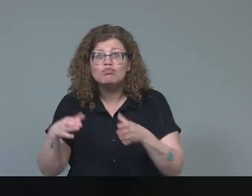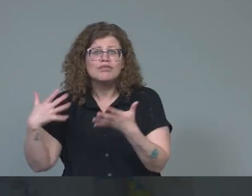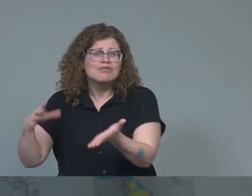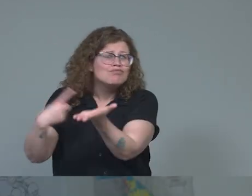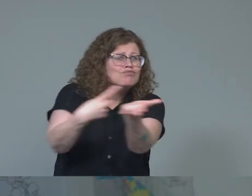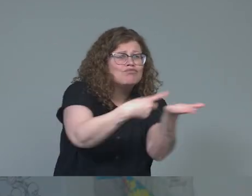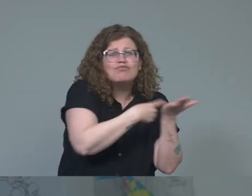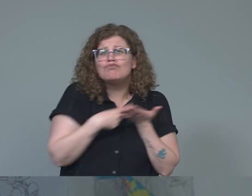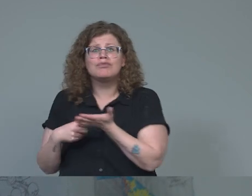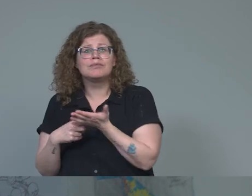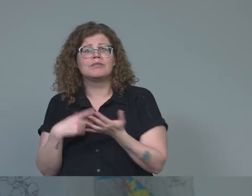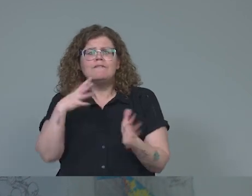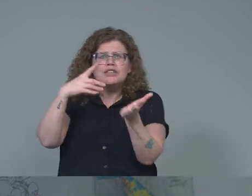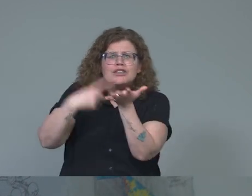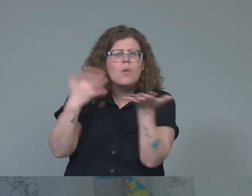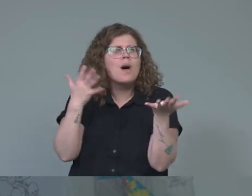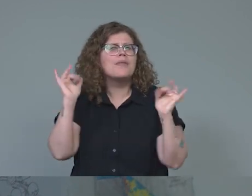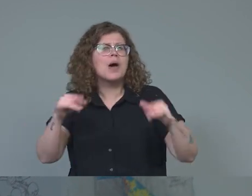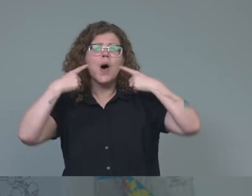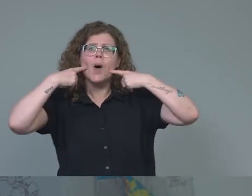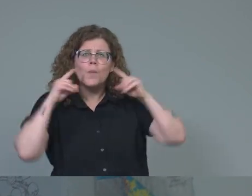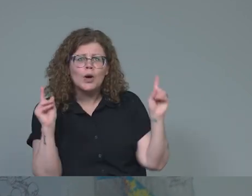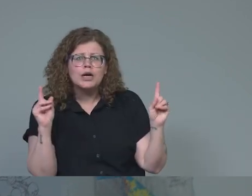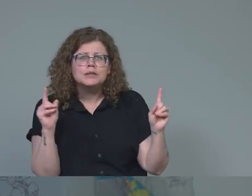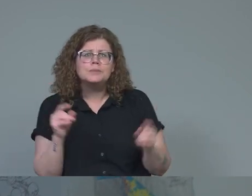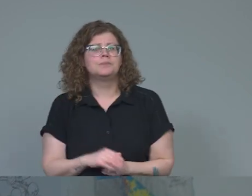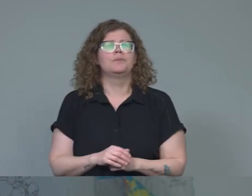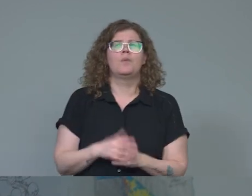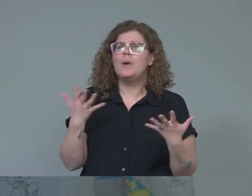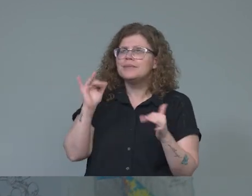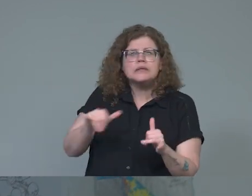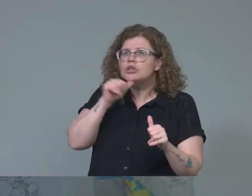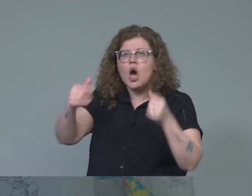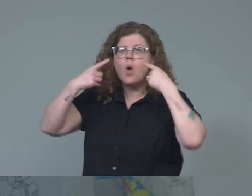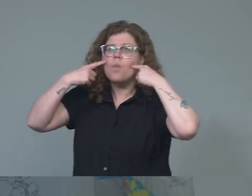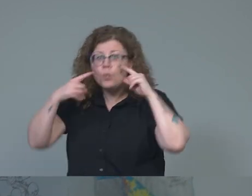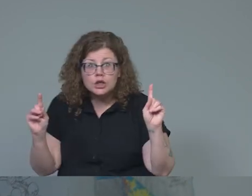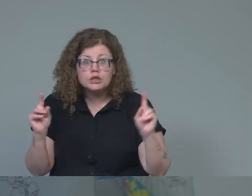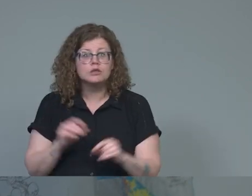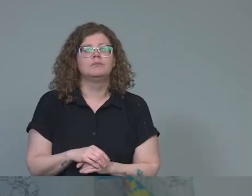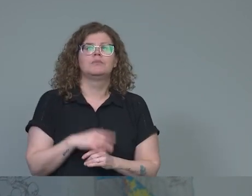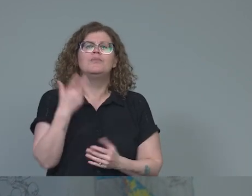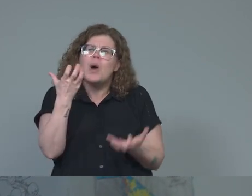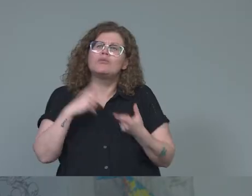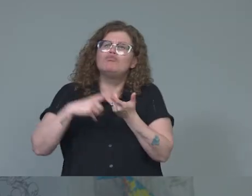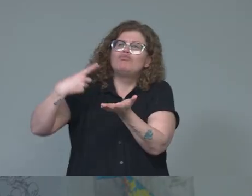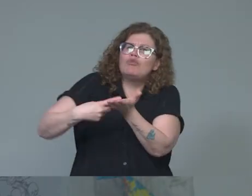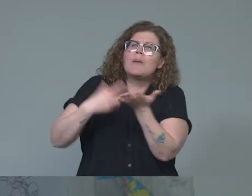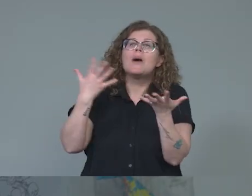project. I like to call it a learning experience. And now that when it was complete,